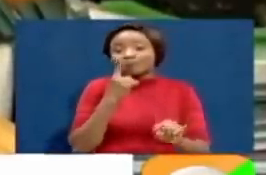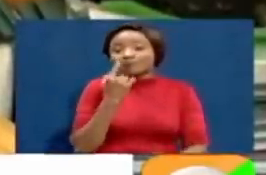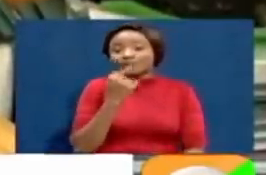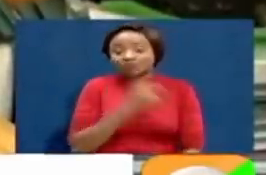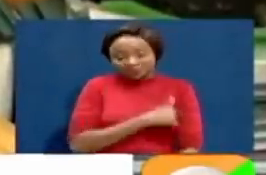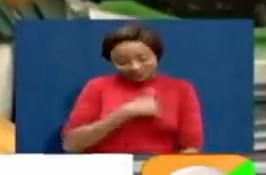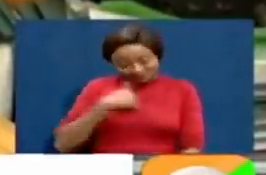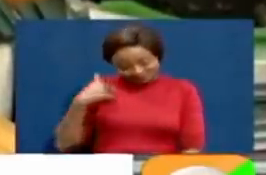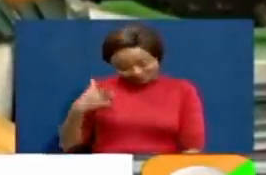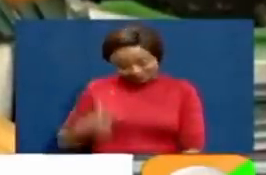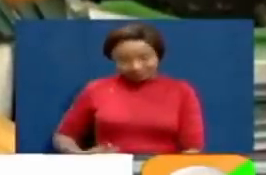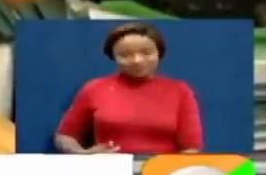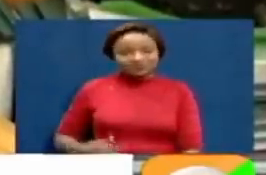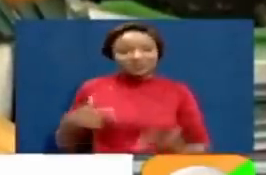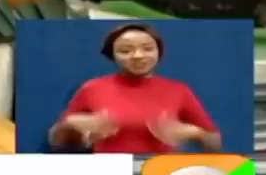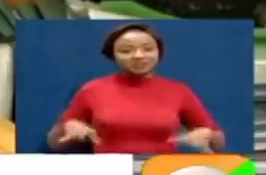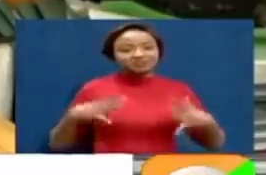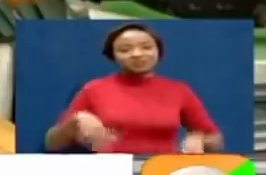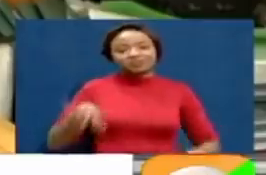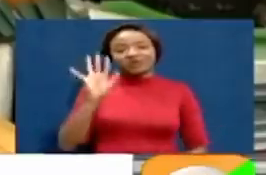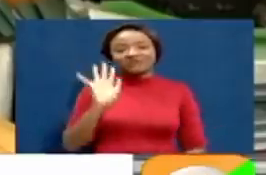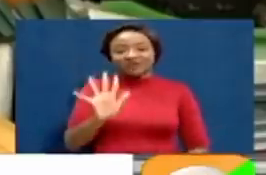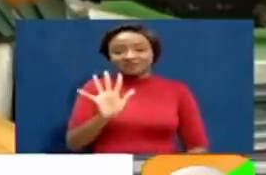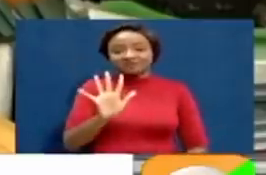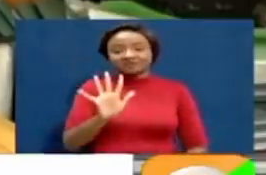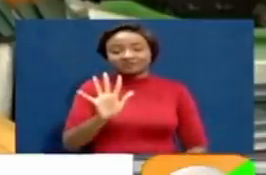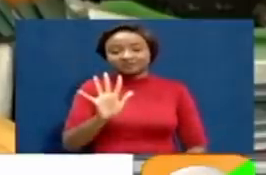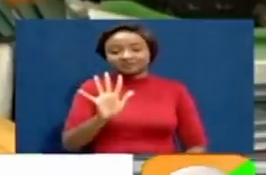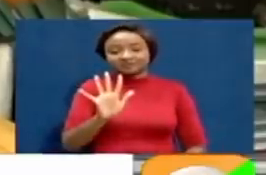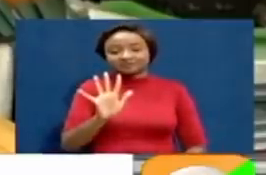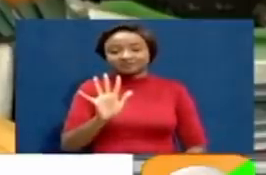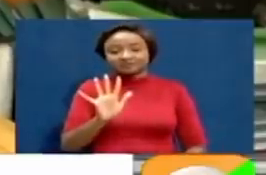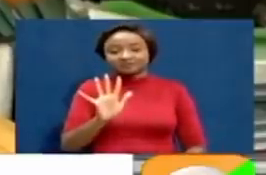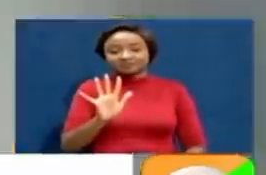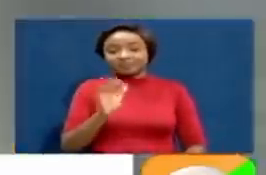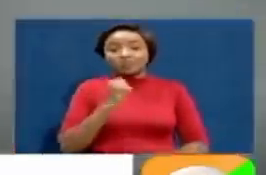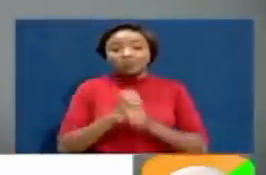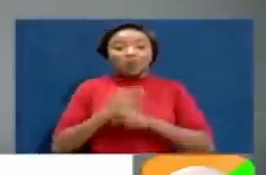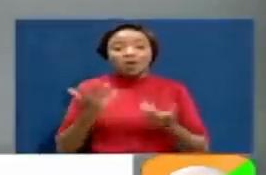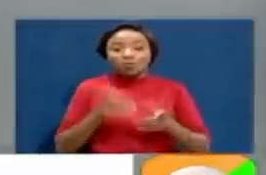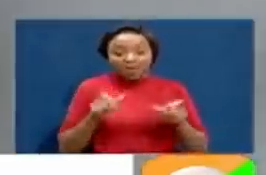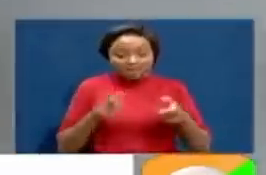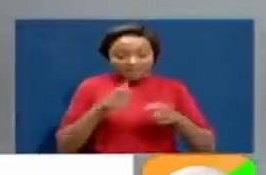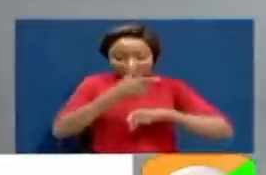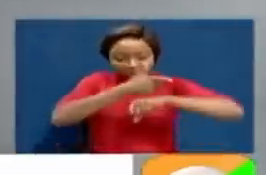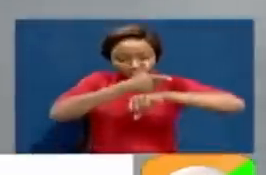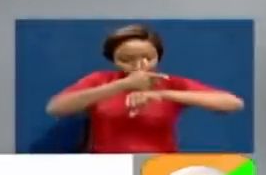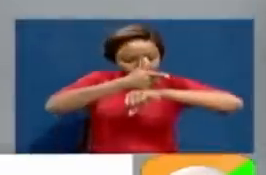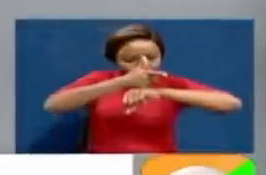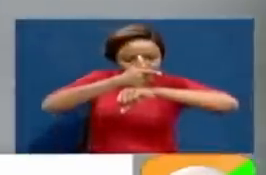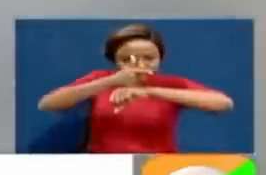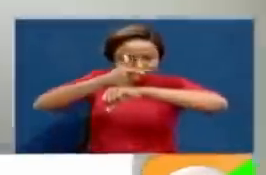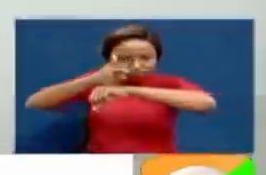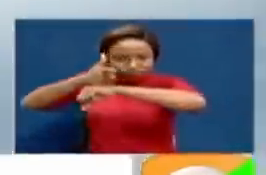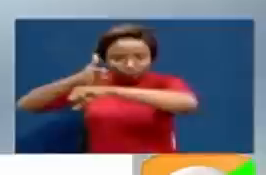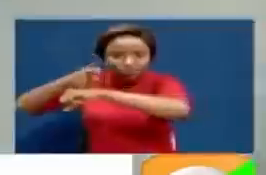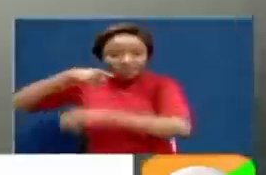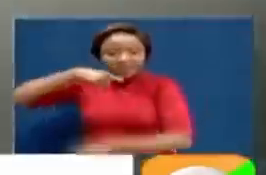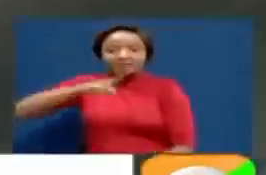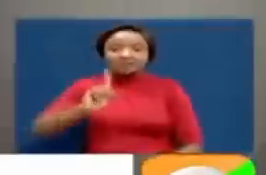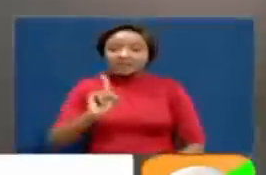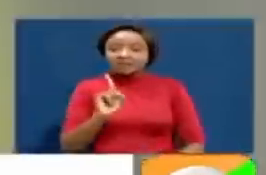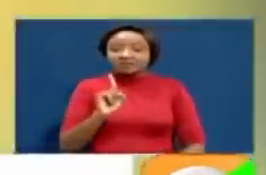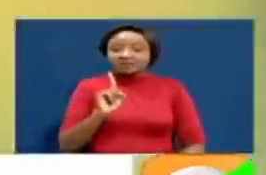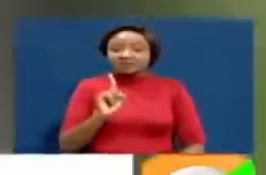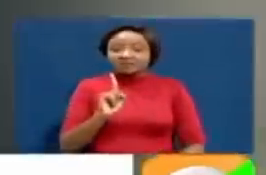were Chinese, five Chinese press people. They were recording the video